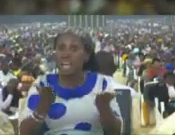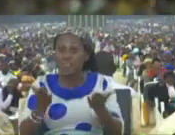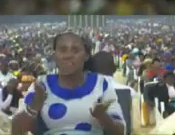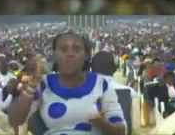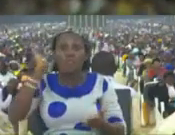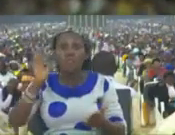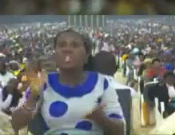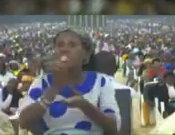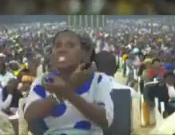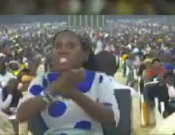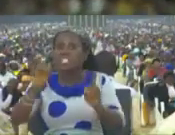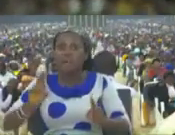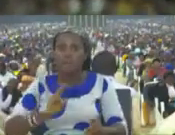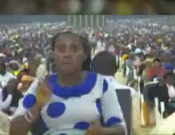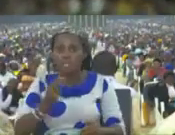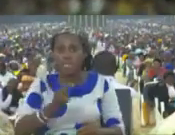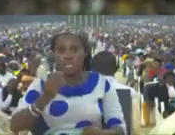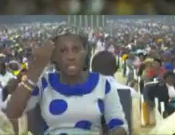didn't know how God would do it,